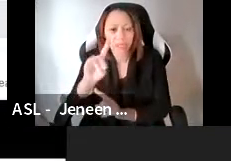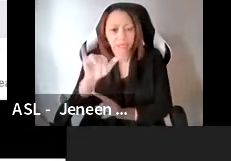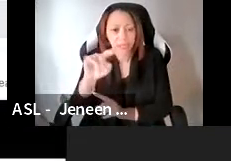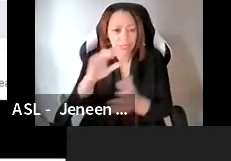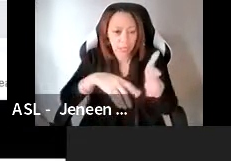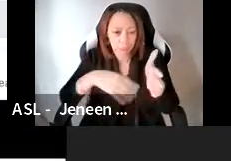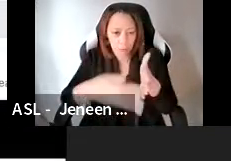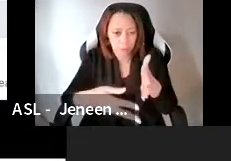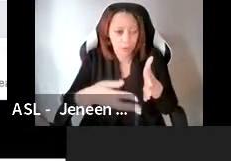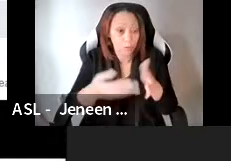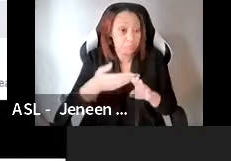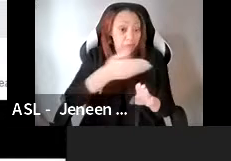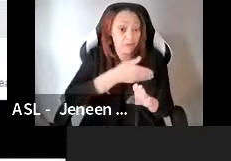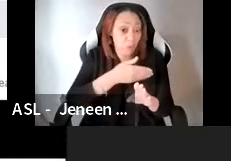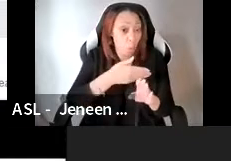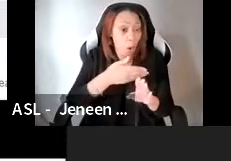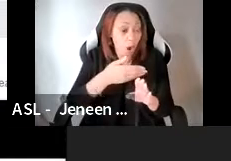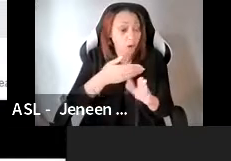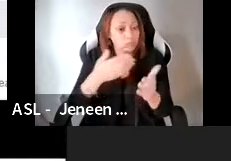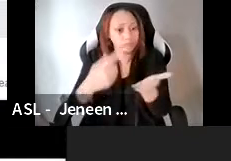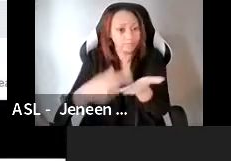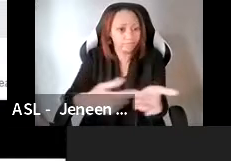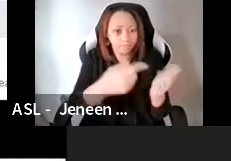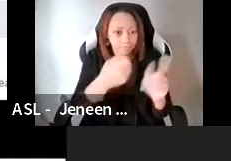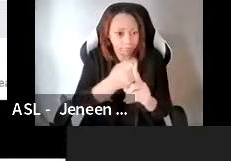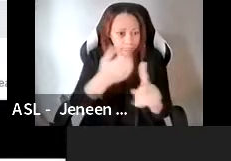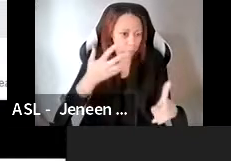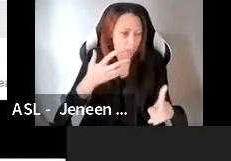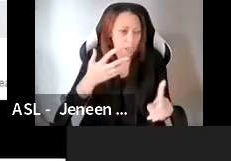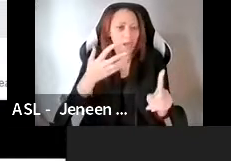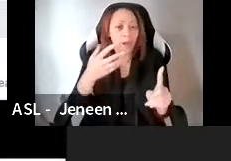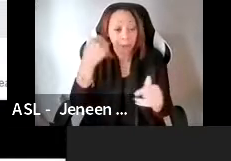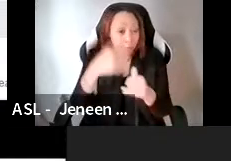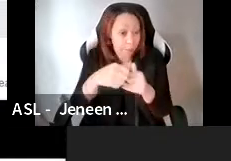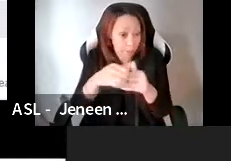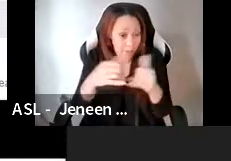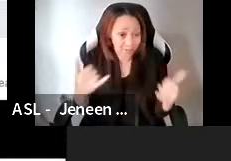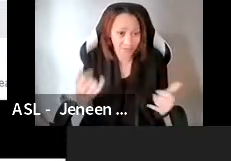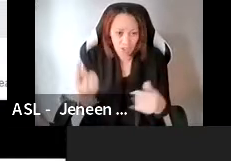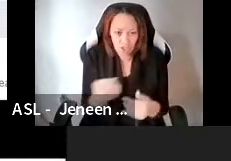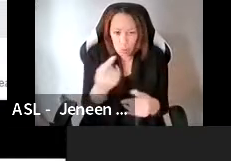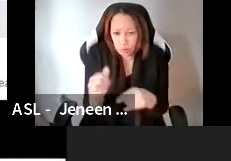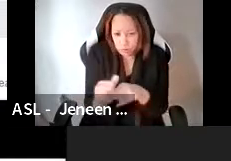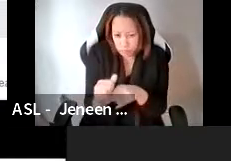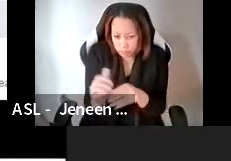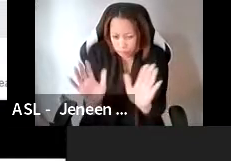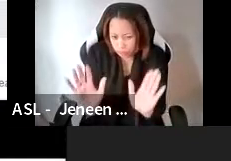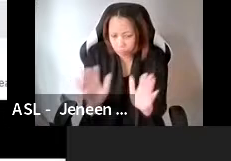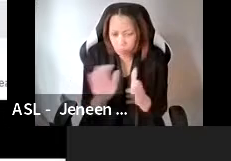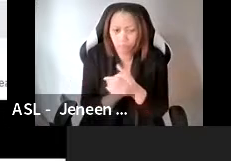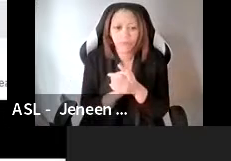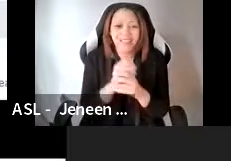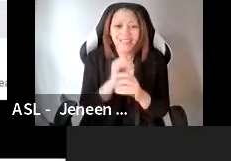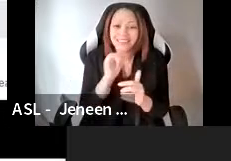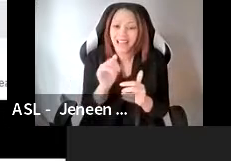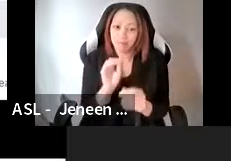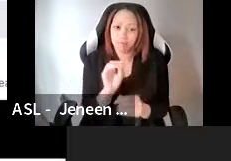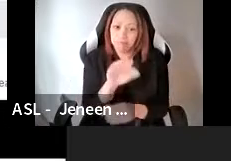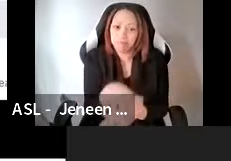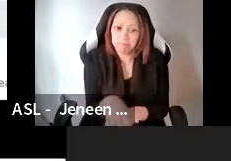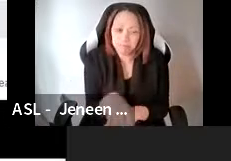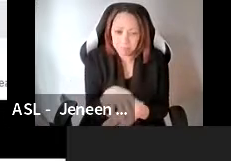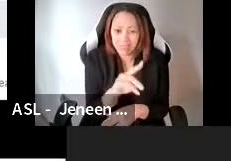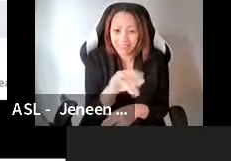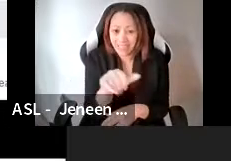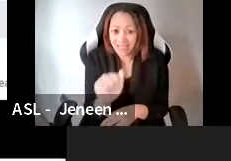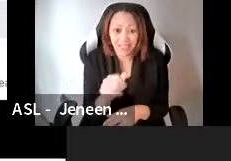before diving into the tables, I do want to highlight that these are just mockups, so the tables aren't populated with actual data yet. But once